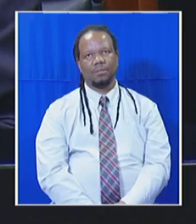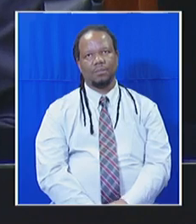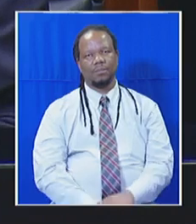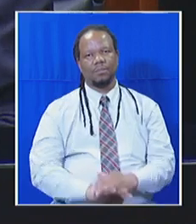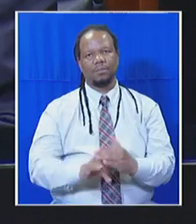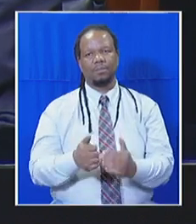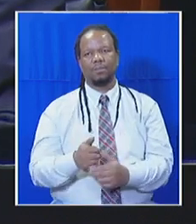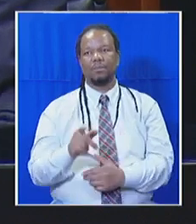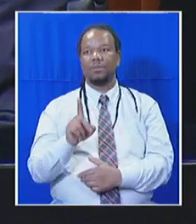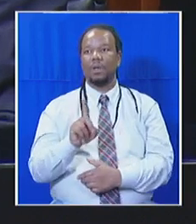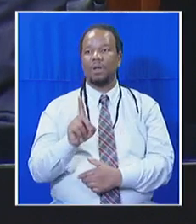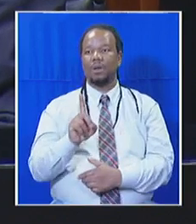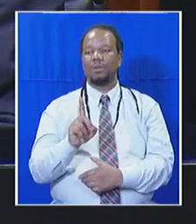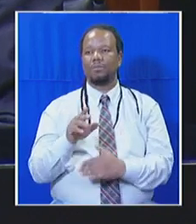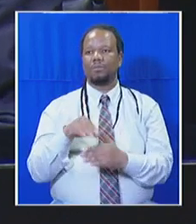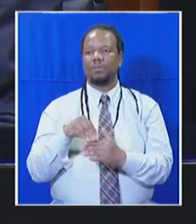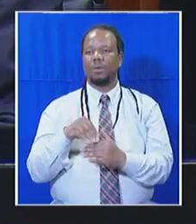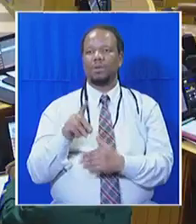Dudley.